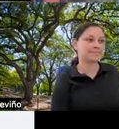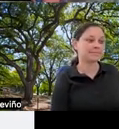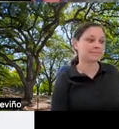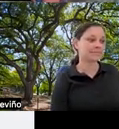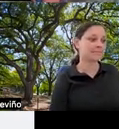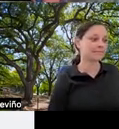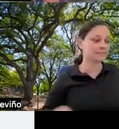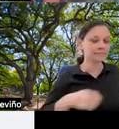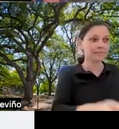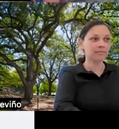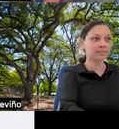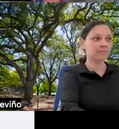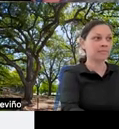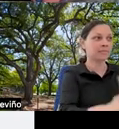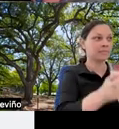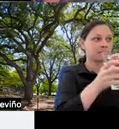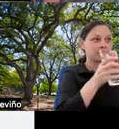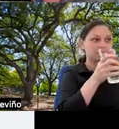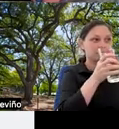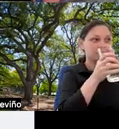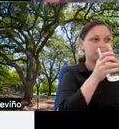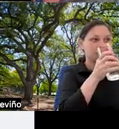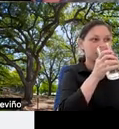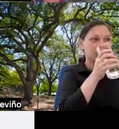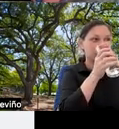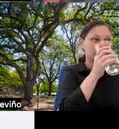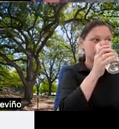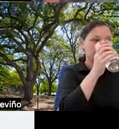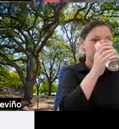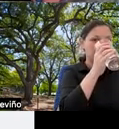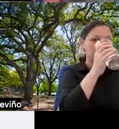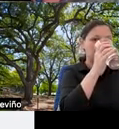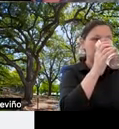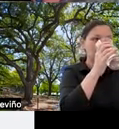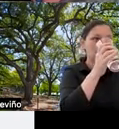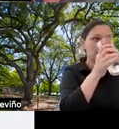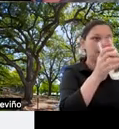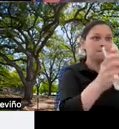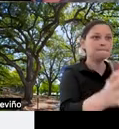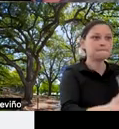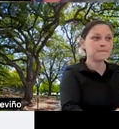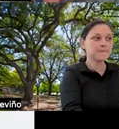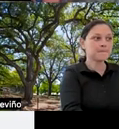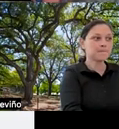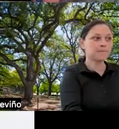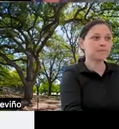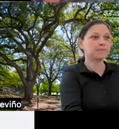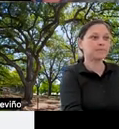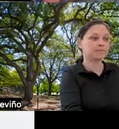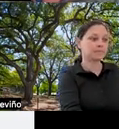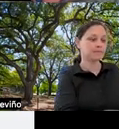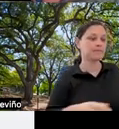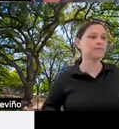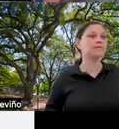like. And it feels like the things we're adding now are really sort of drivers or the activities and things that we think influence